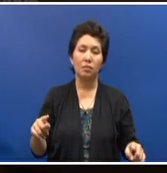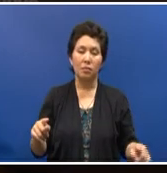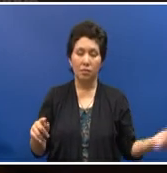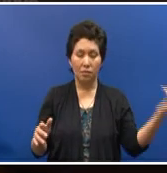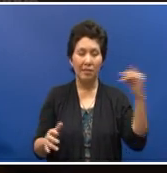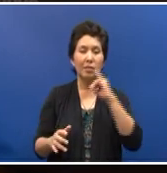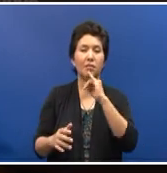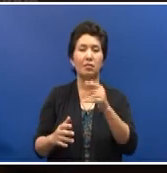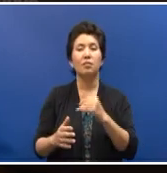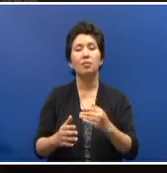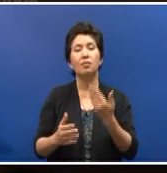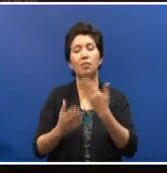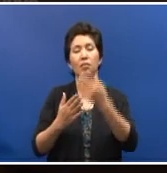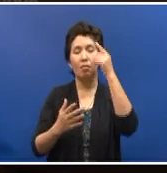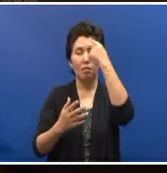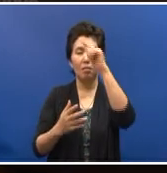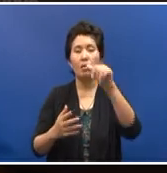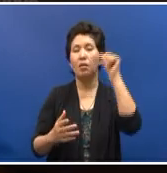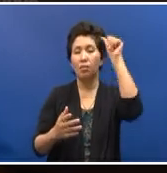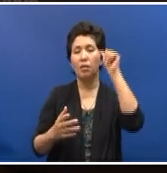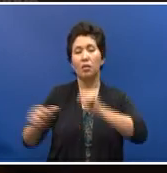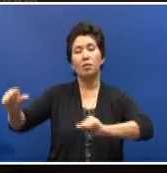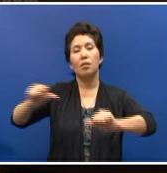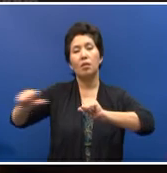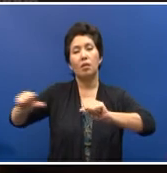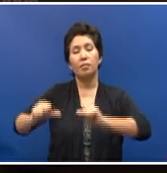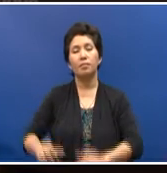is due to their political ends, okay.